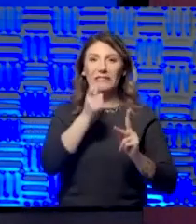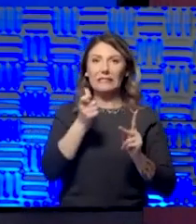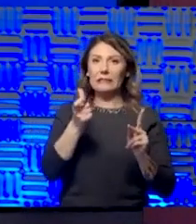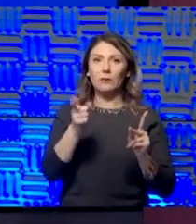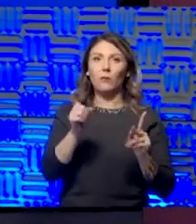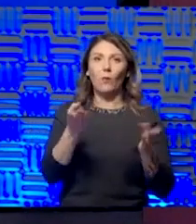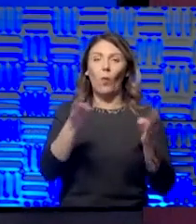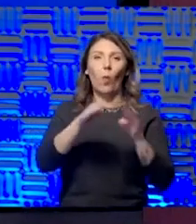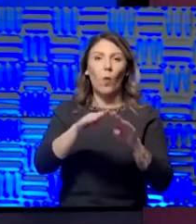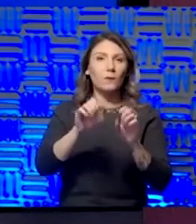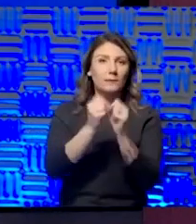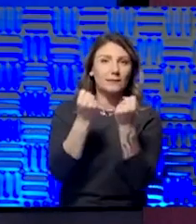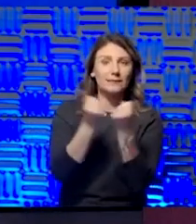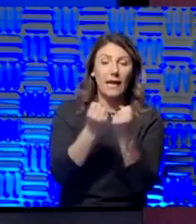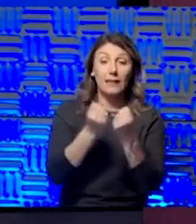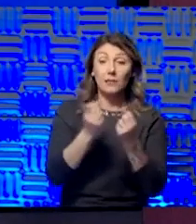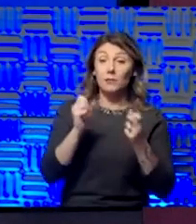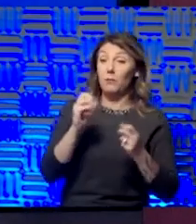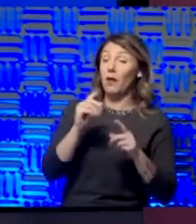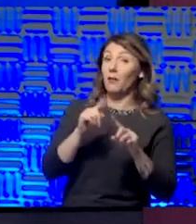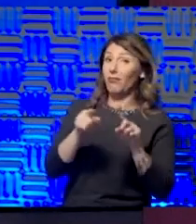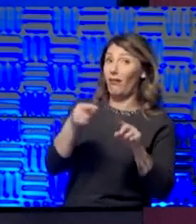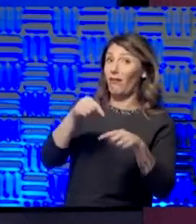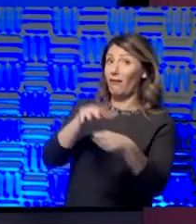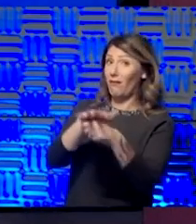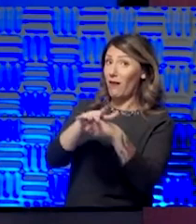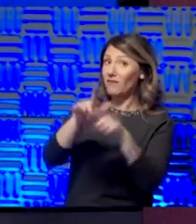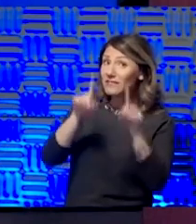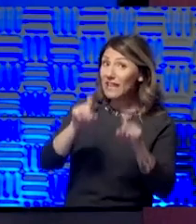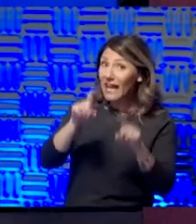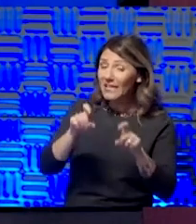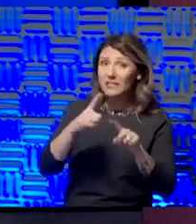know who we, and without enough people to do contact tracing,